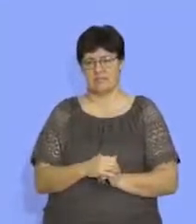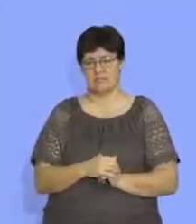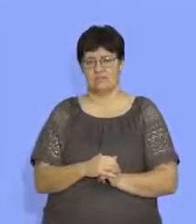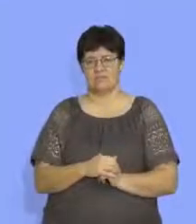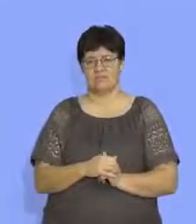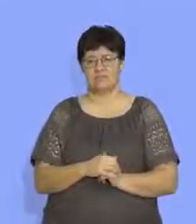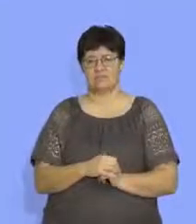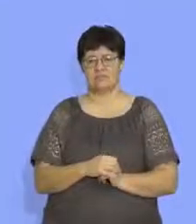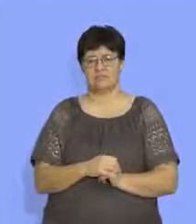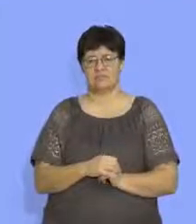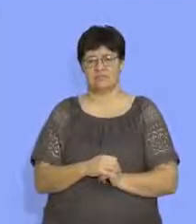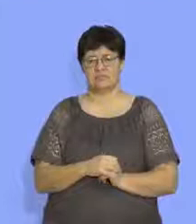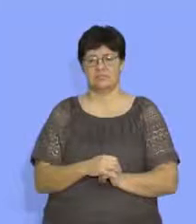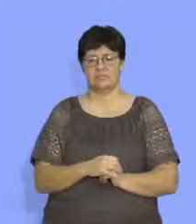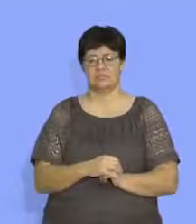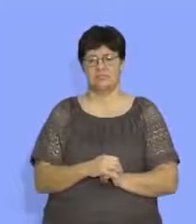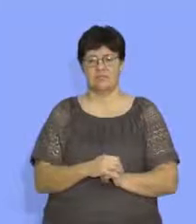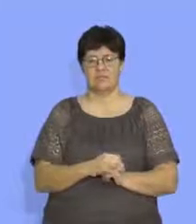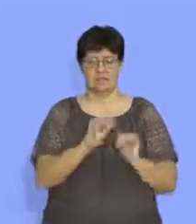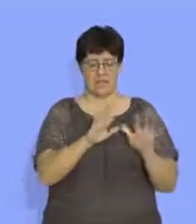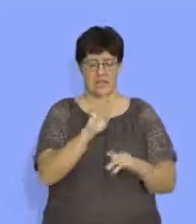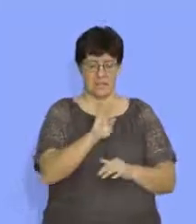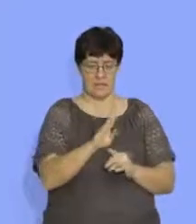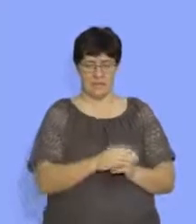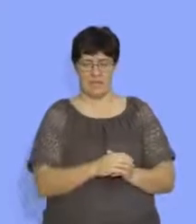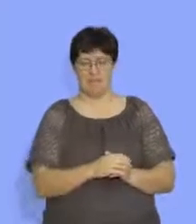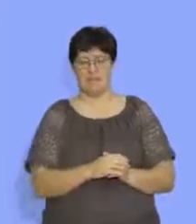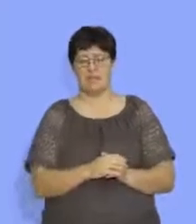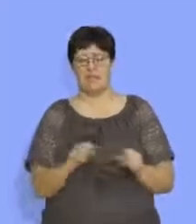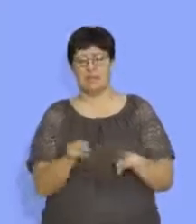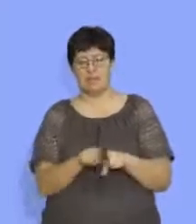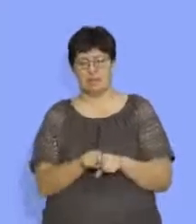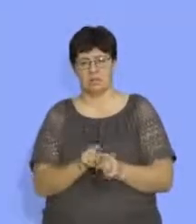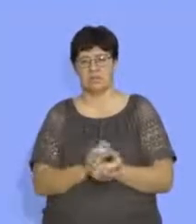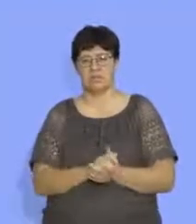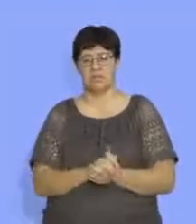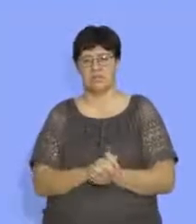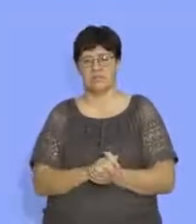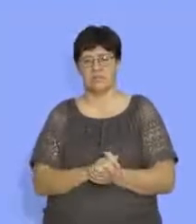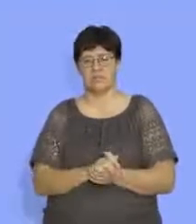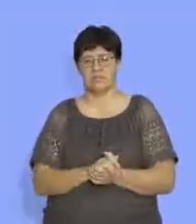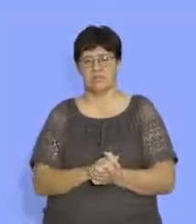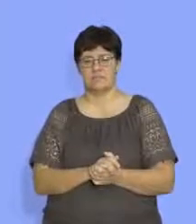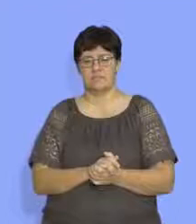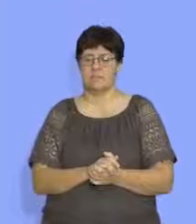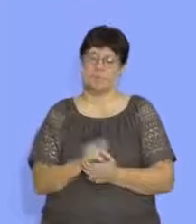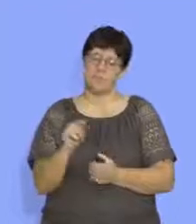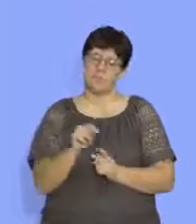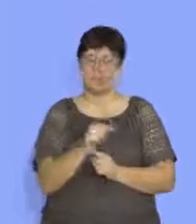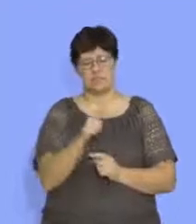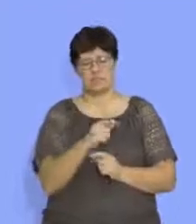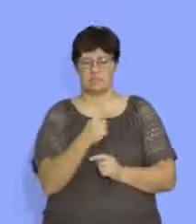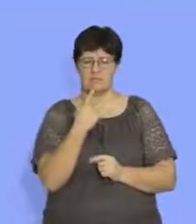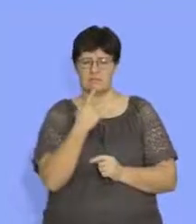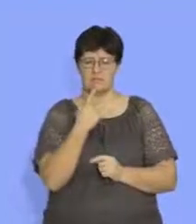minus the 56, right? And lastly, I will have 10B as being equals to, if